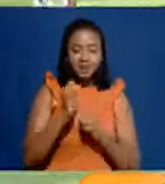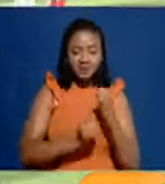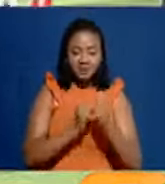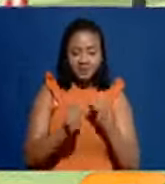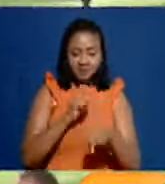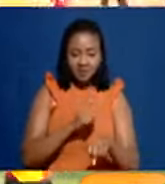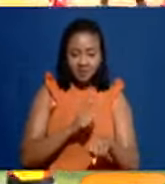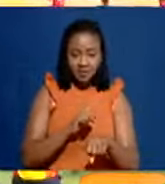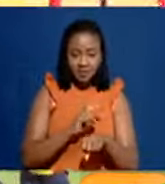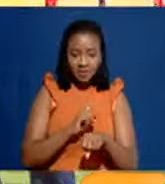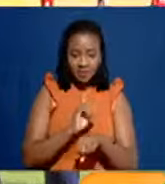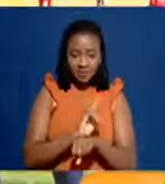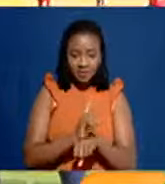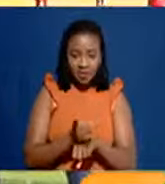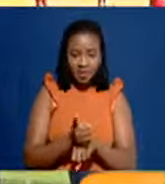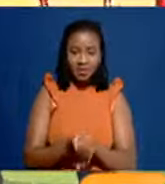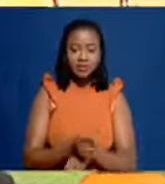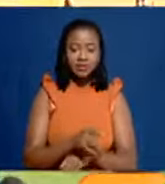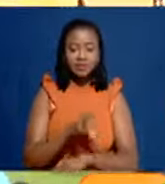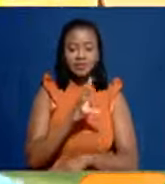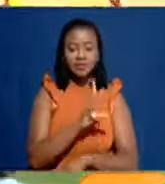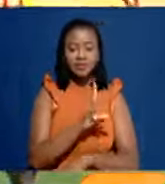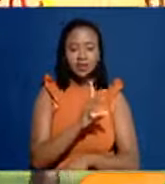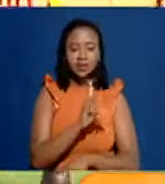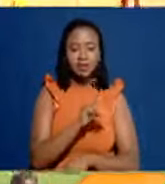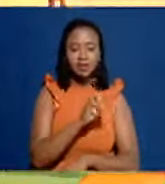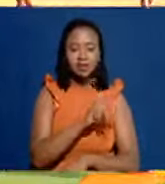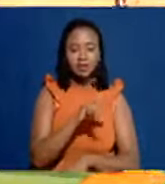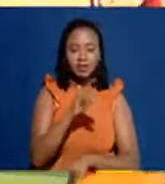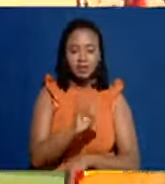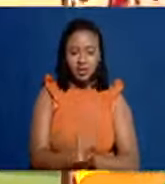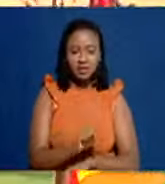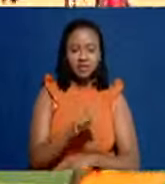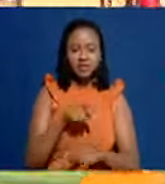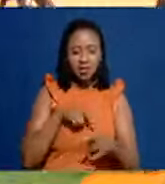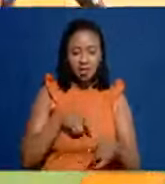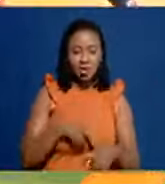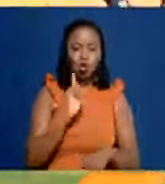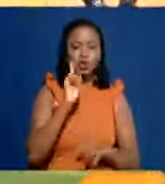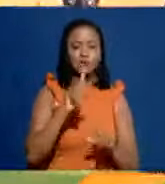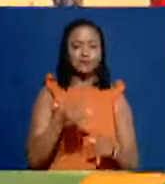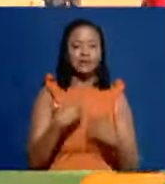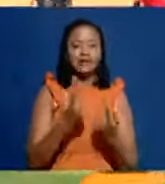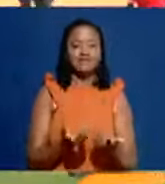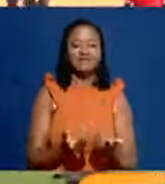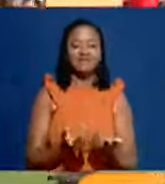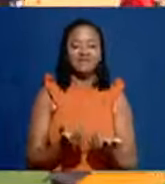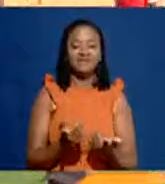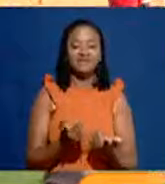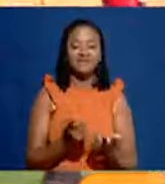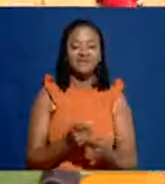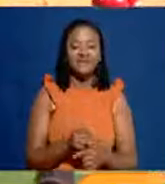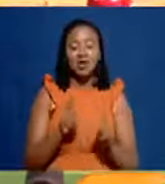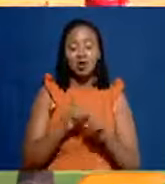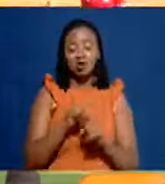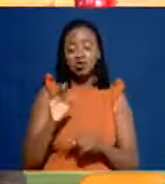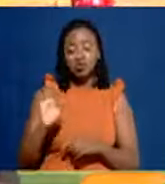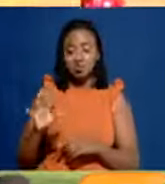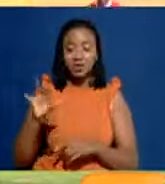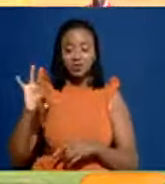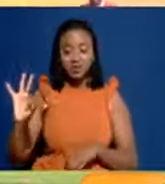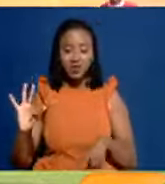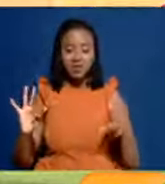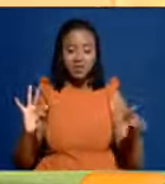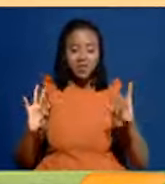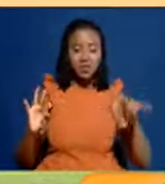minute when defender Dennis Mabeya scored an own goal under pressure. Gusii got a consolation goal from